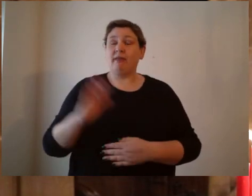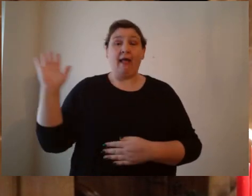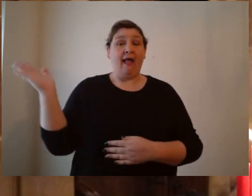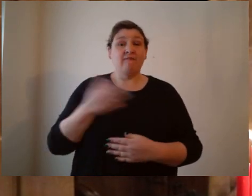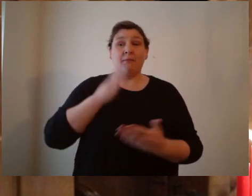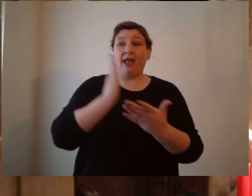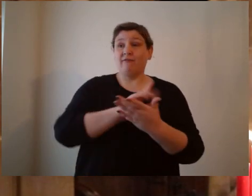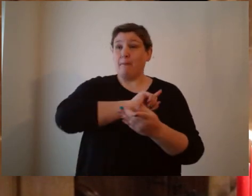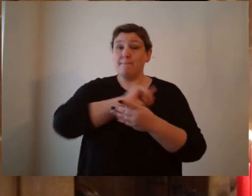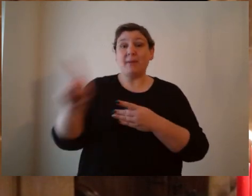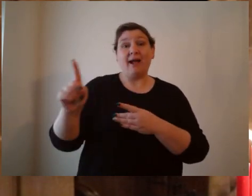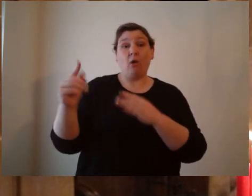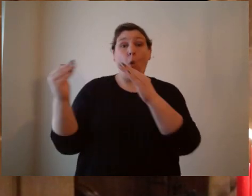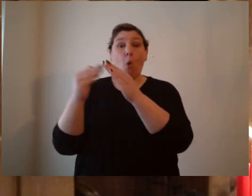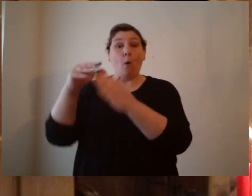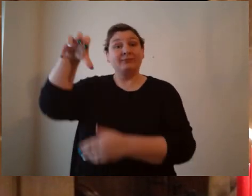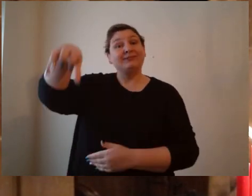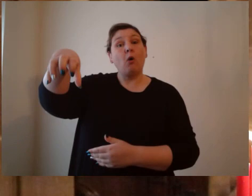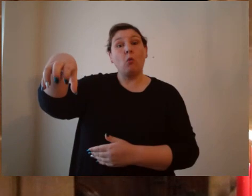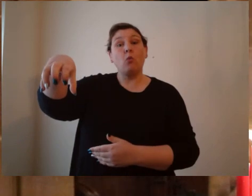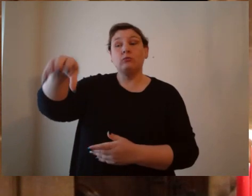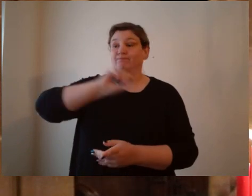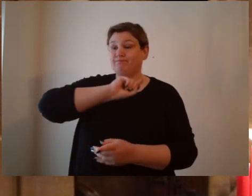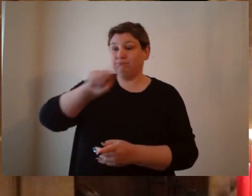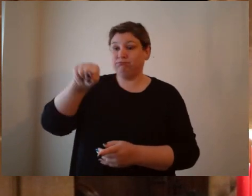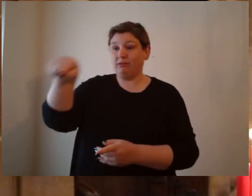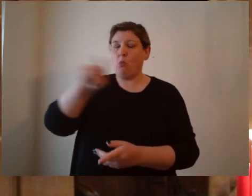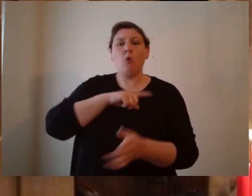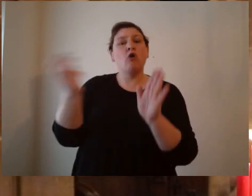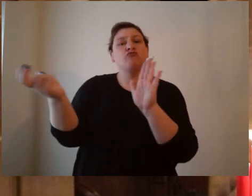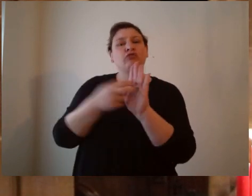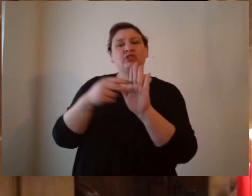All went to their own towns to be registered.